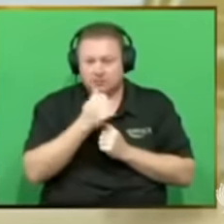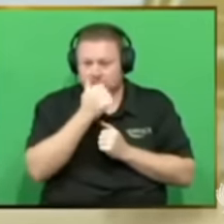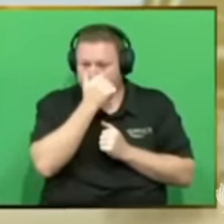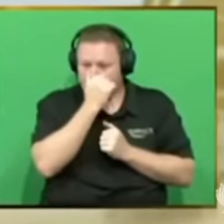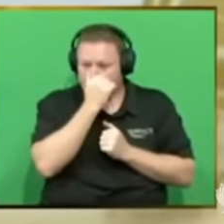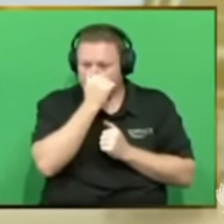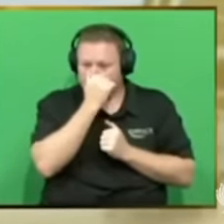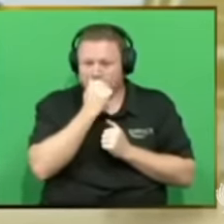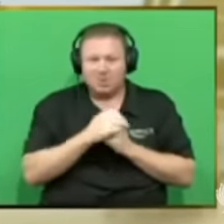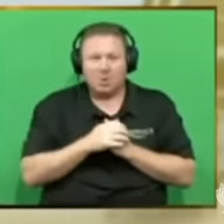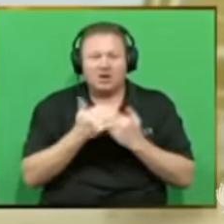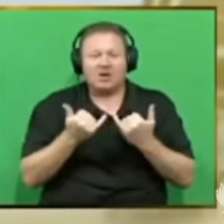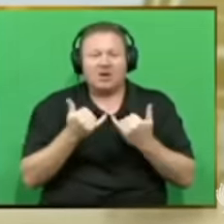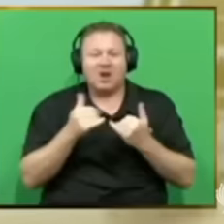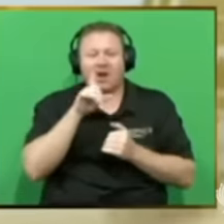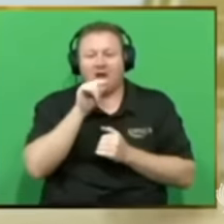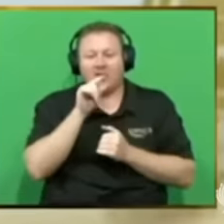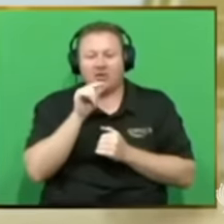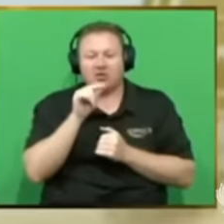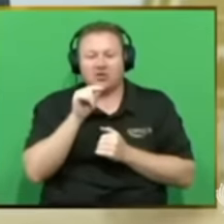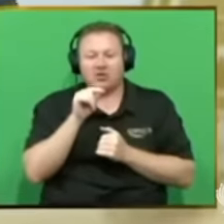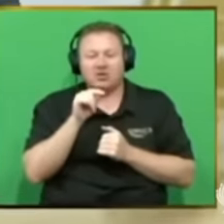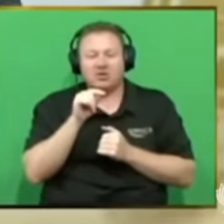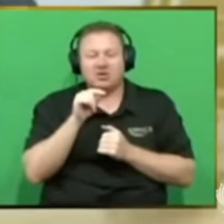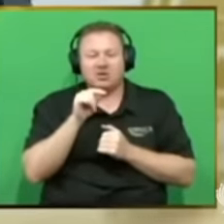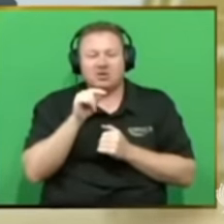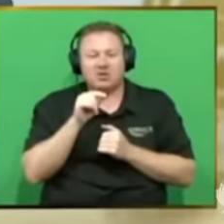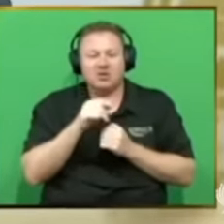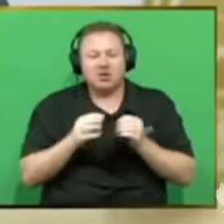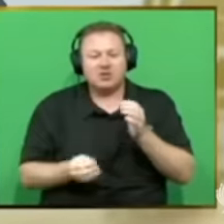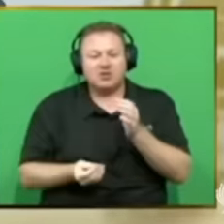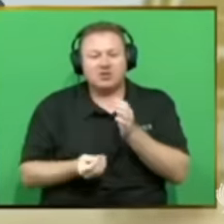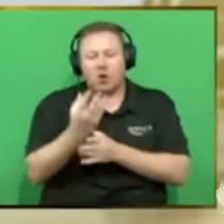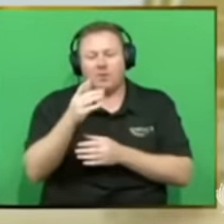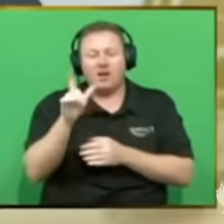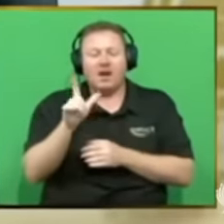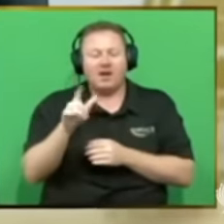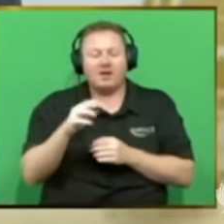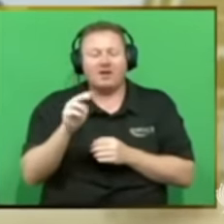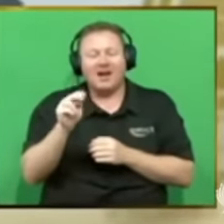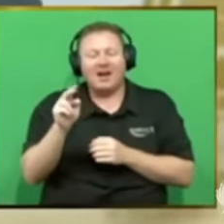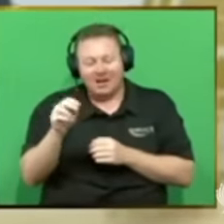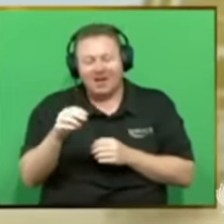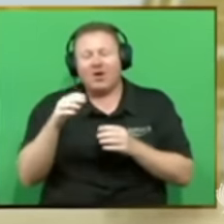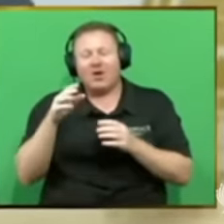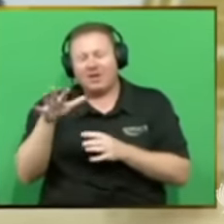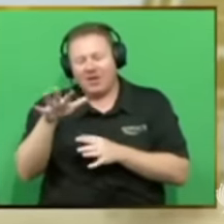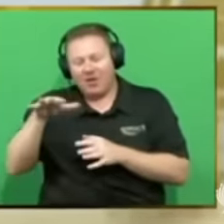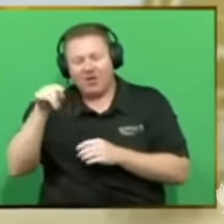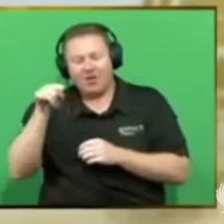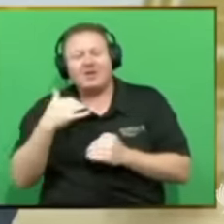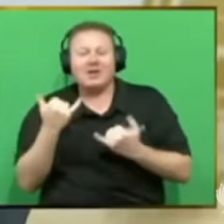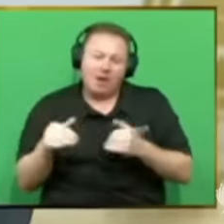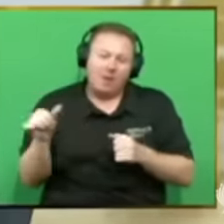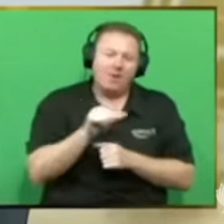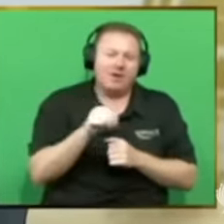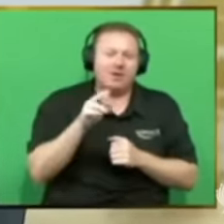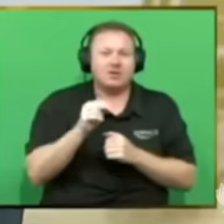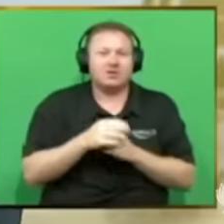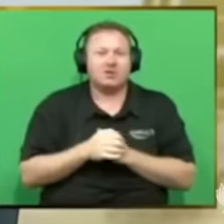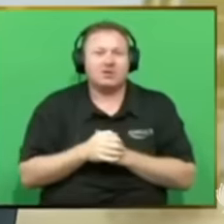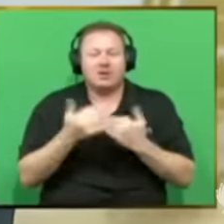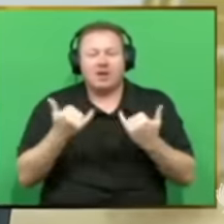the Nkandla coop have come home to roost at Luthuli House. The biggest irony is that this is all a crisis of